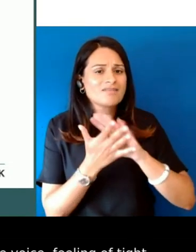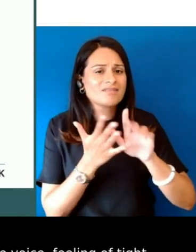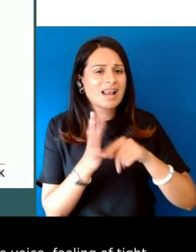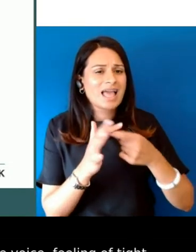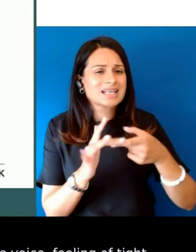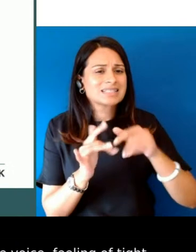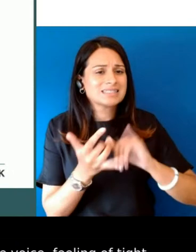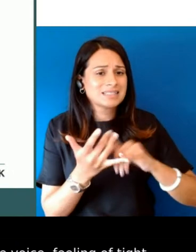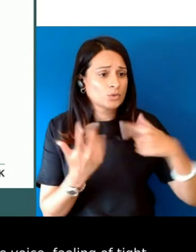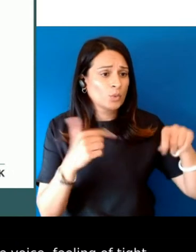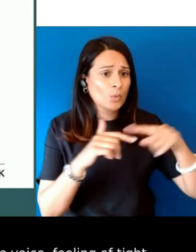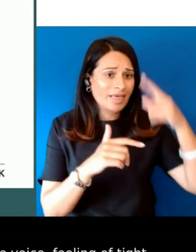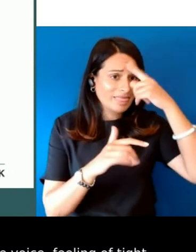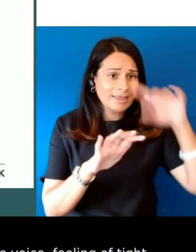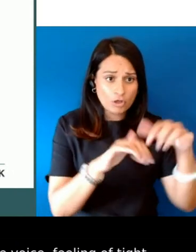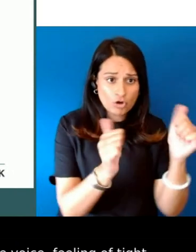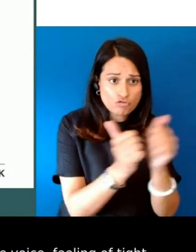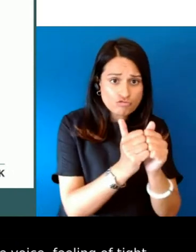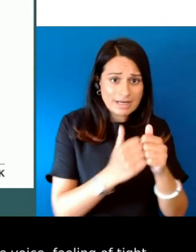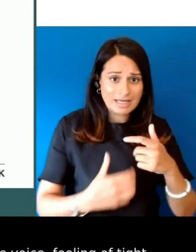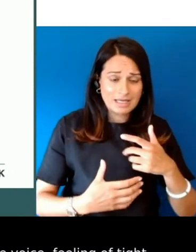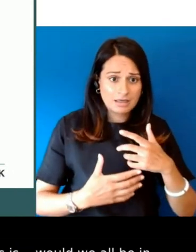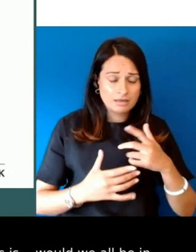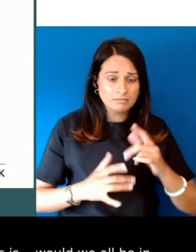is access